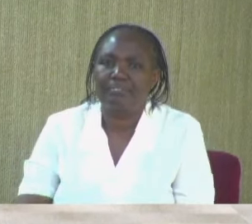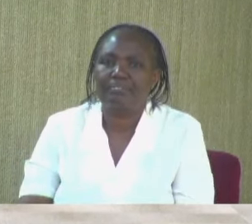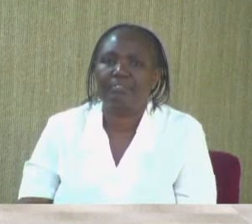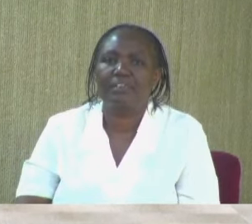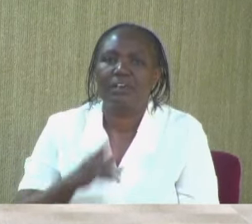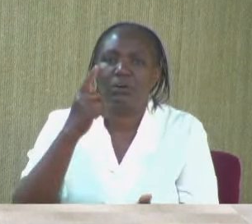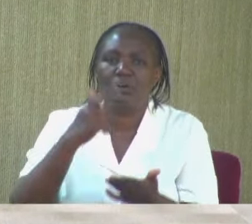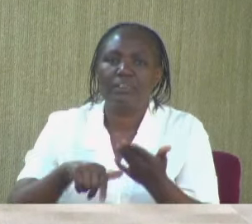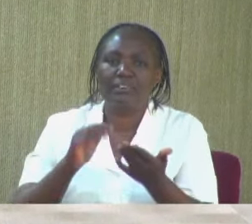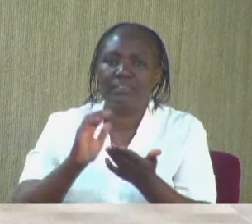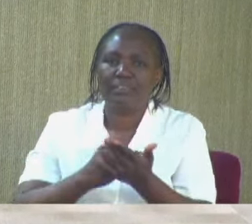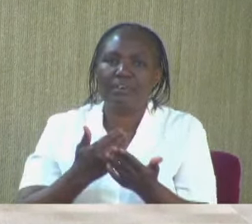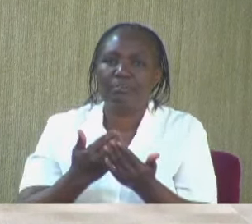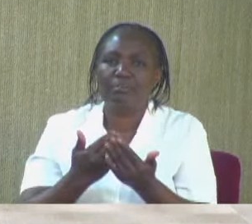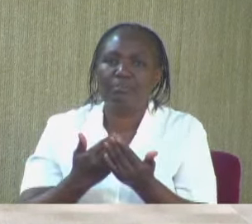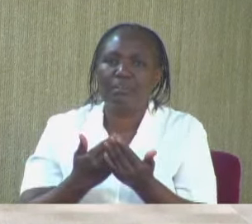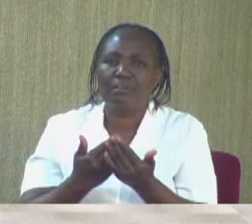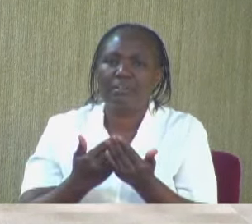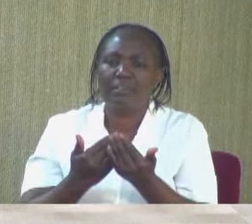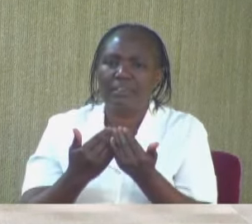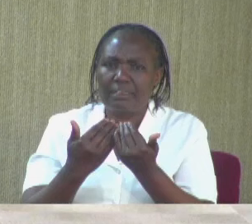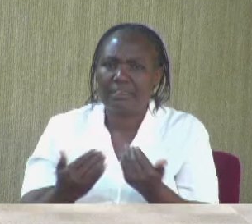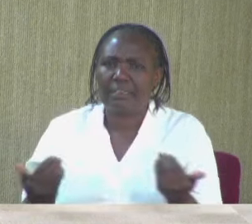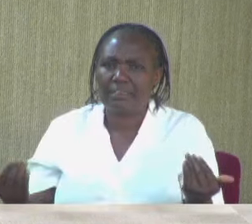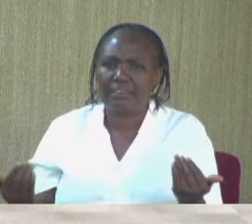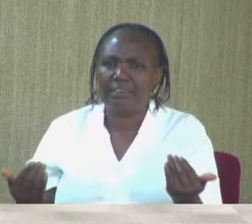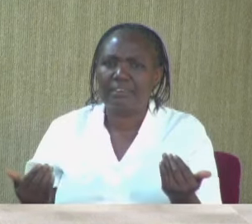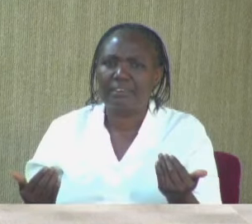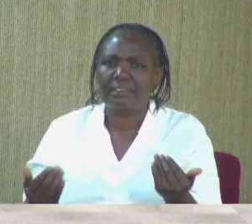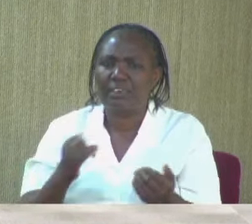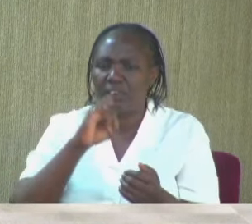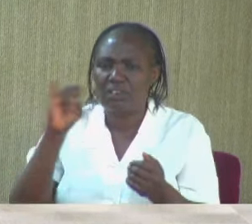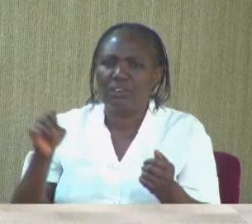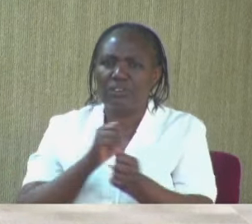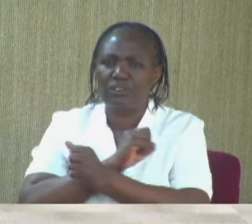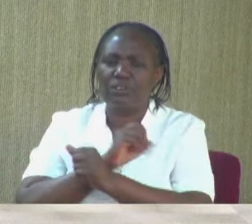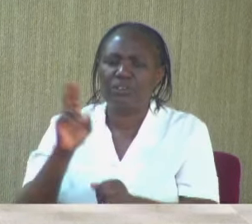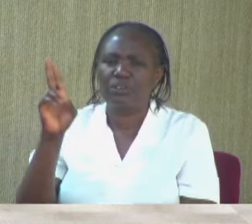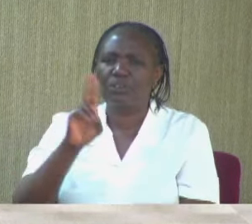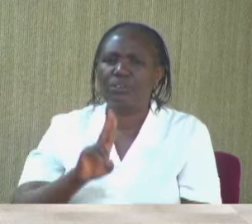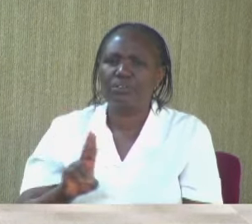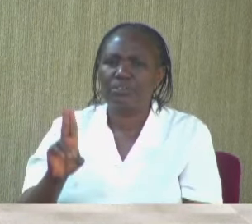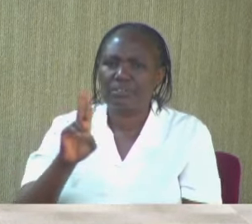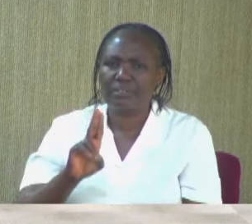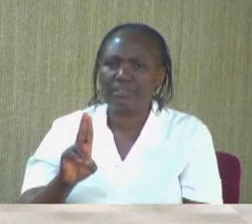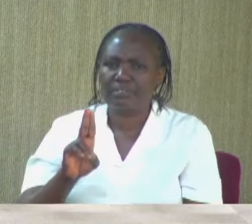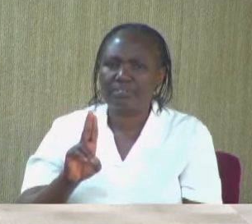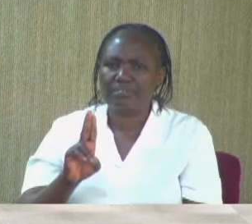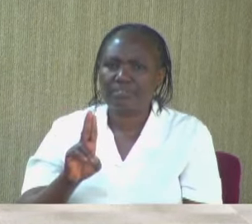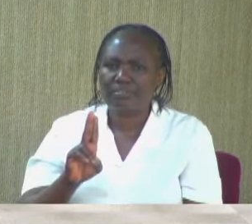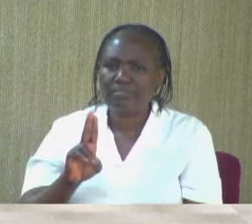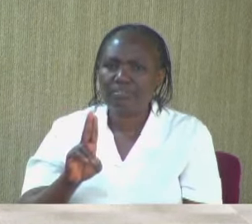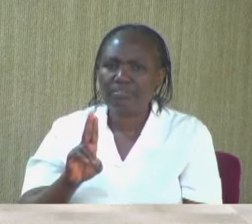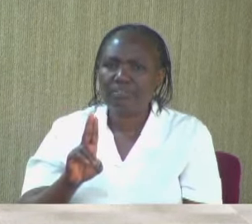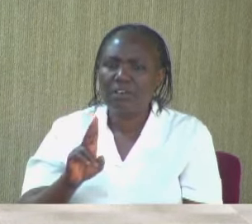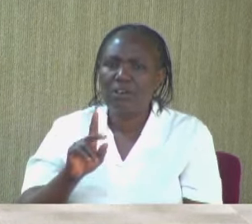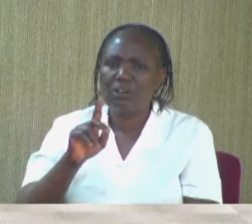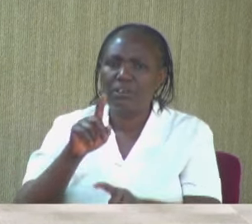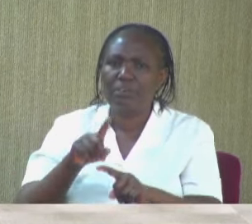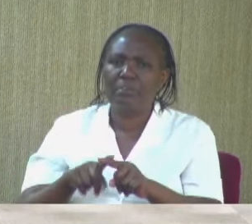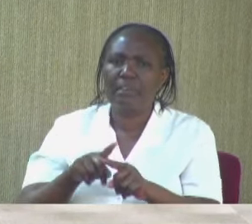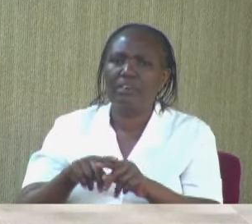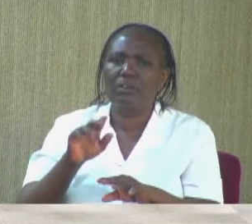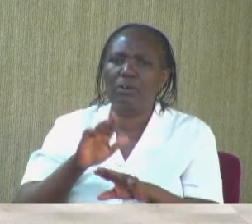What are some of the literary sources that John used? Which sources or literature did he also depend on